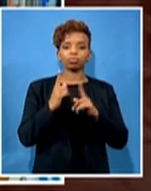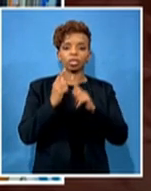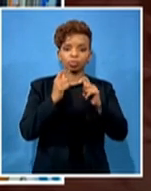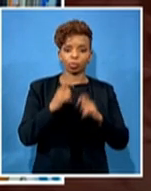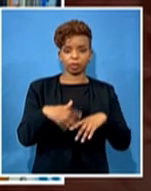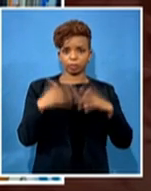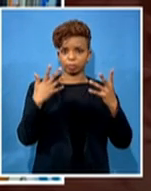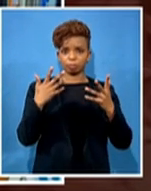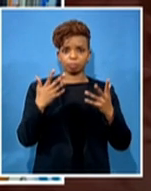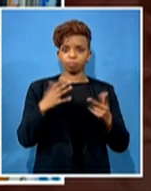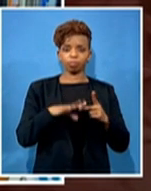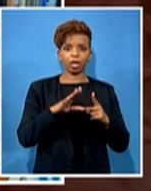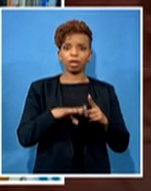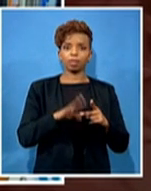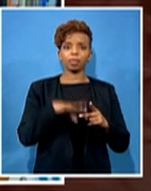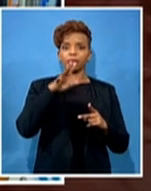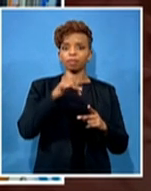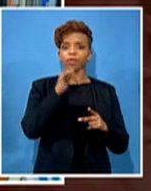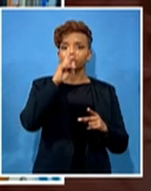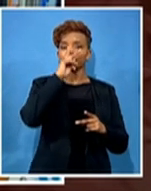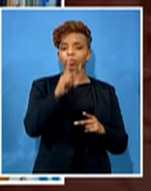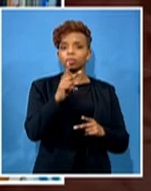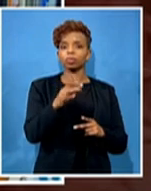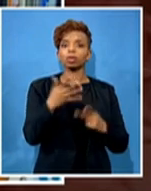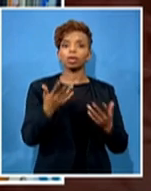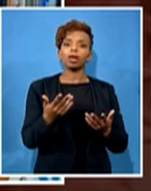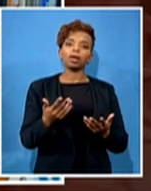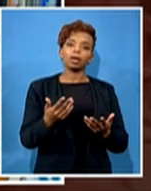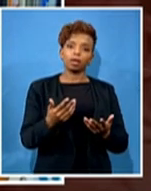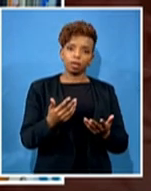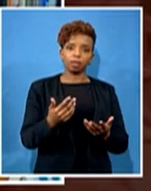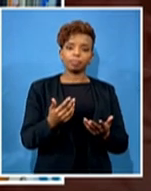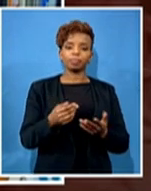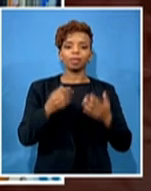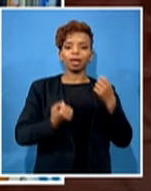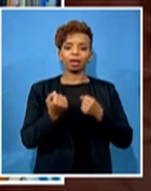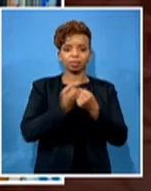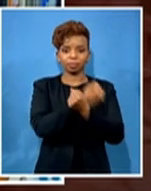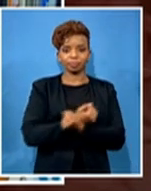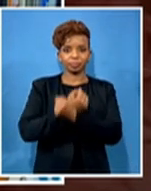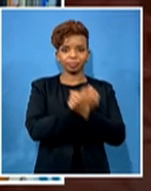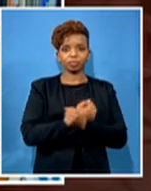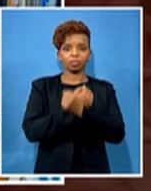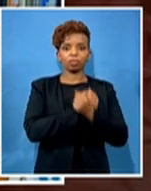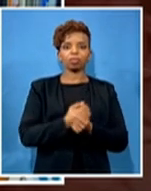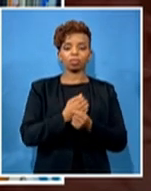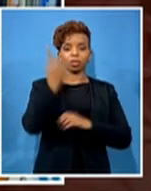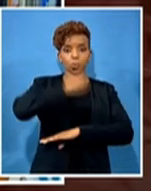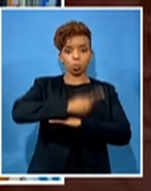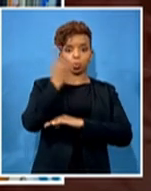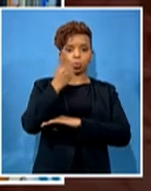cargo freights going past toll roads. That's giving us a very good indication. Traffic in the city is starting to pick